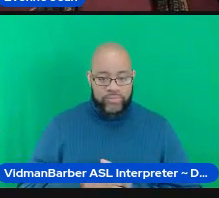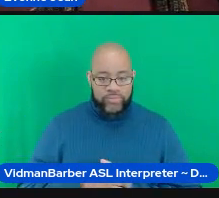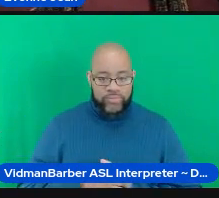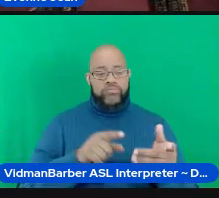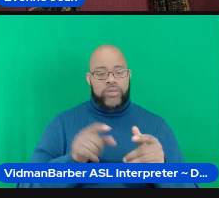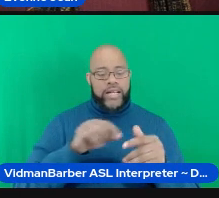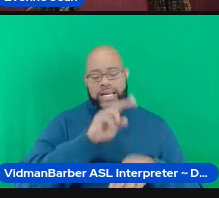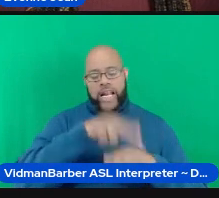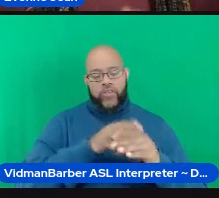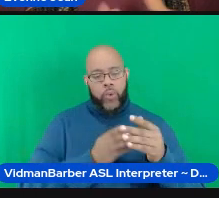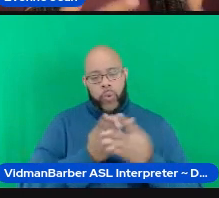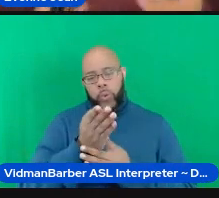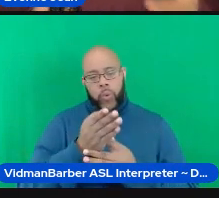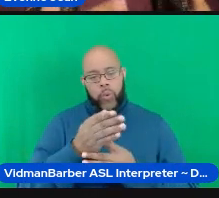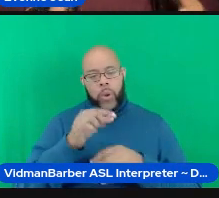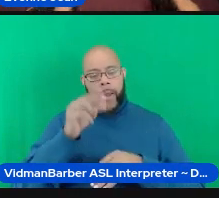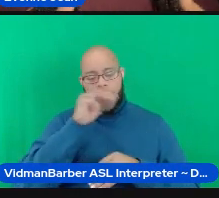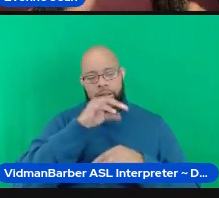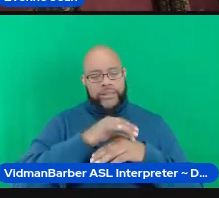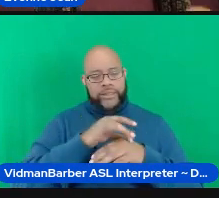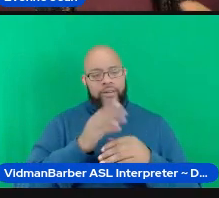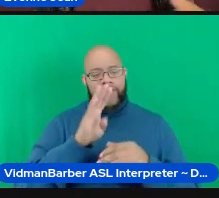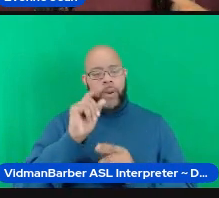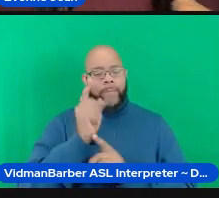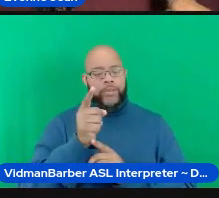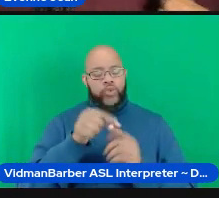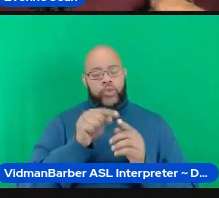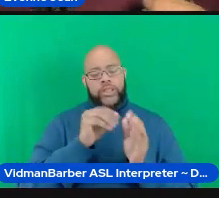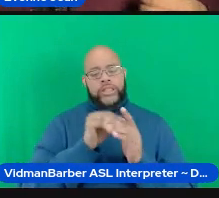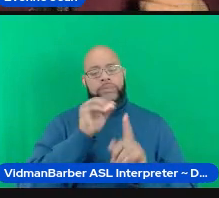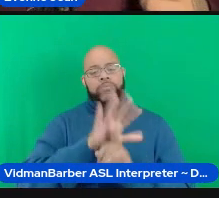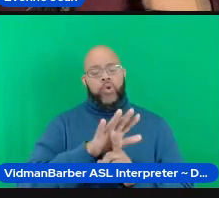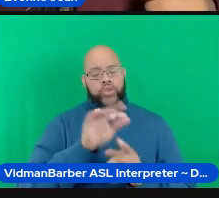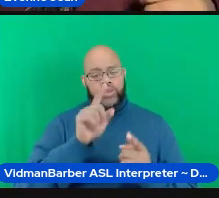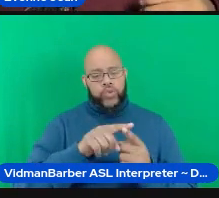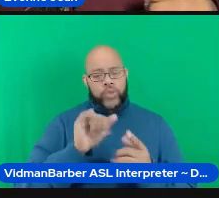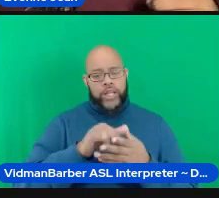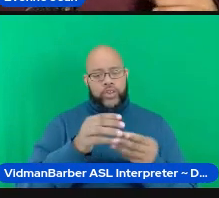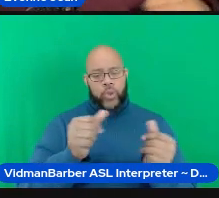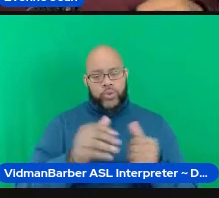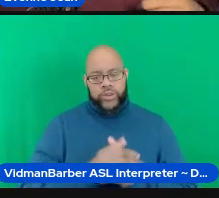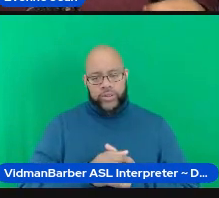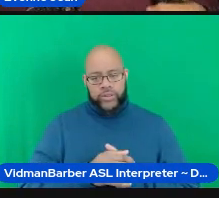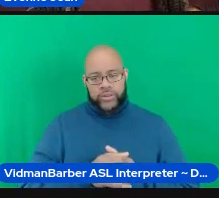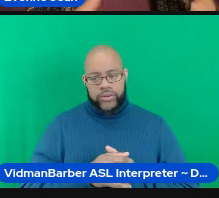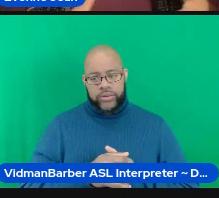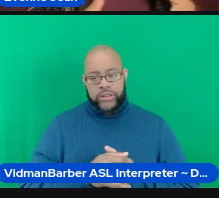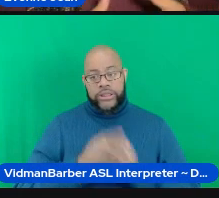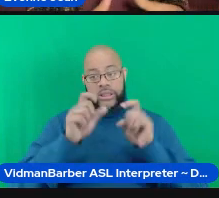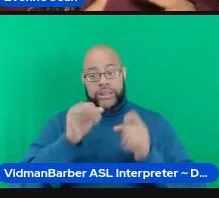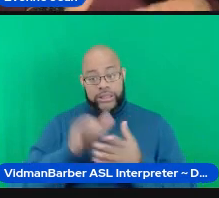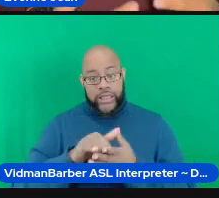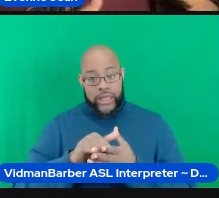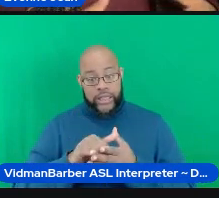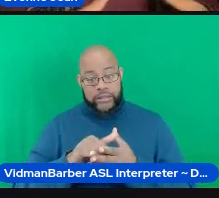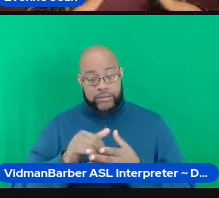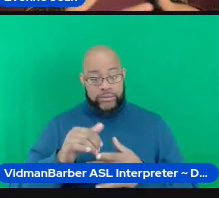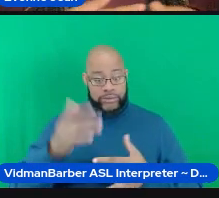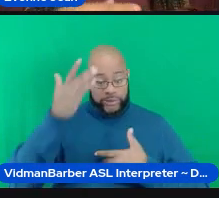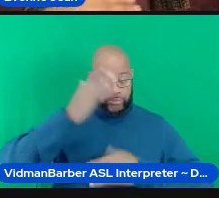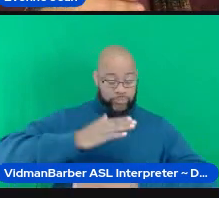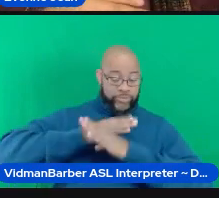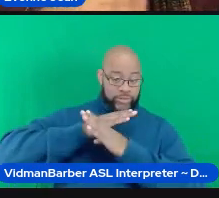the mouse skin over 40 minutes of exposure to the worm solution. In order to test whether acquired immunity is mounted against